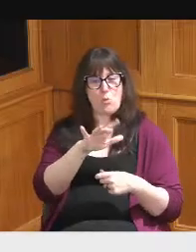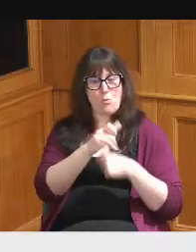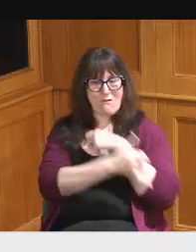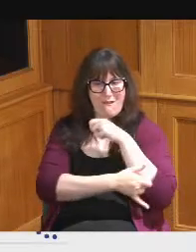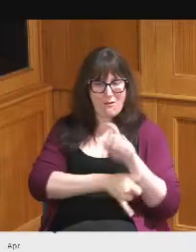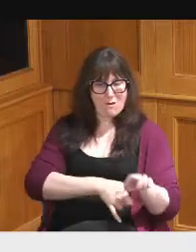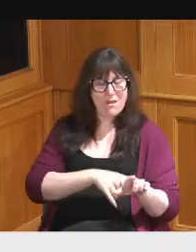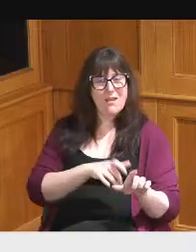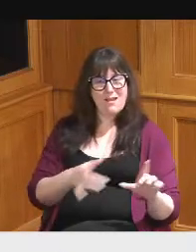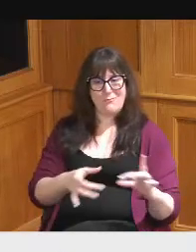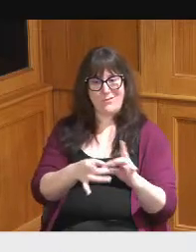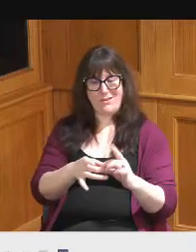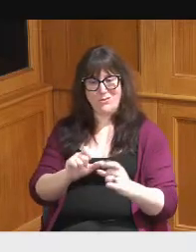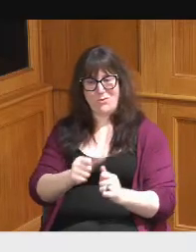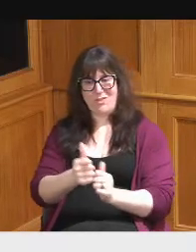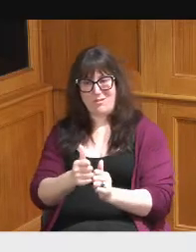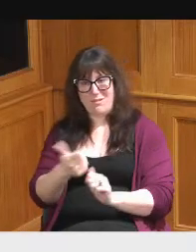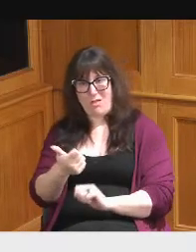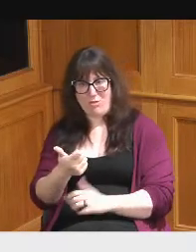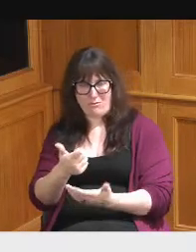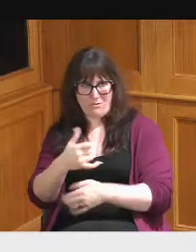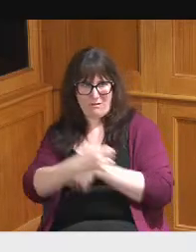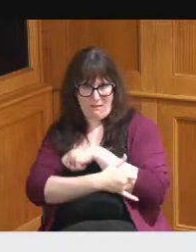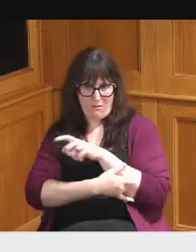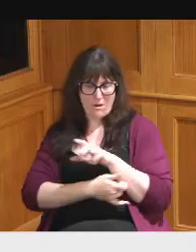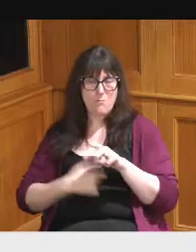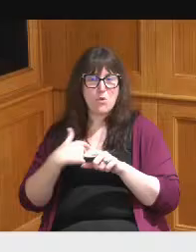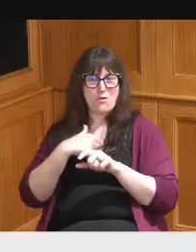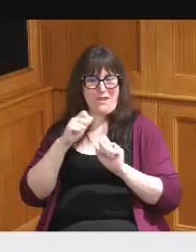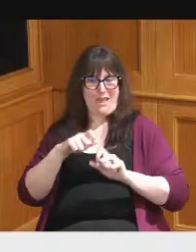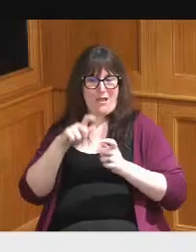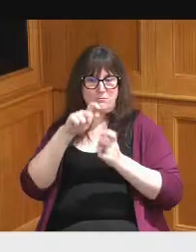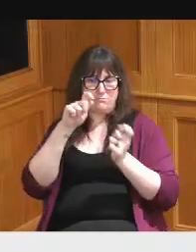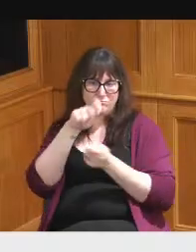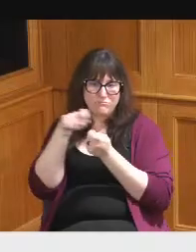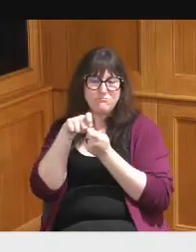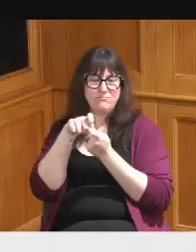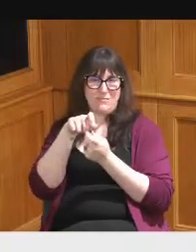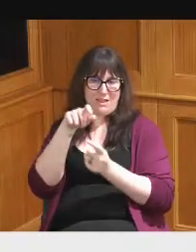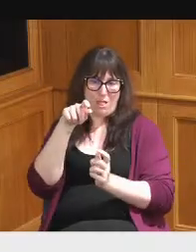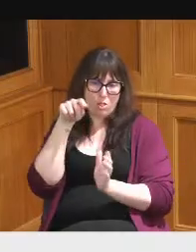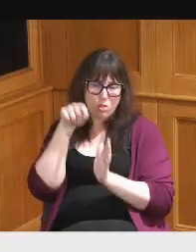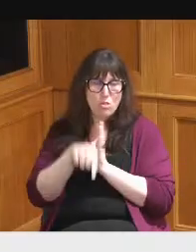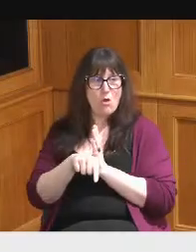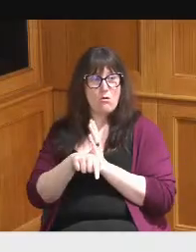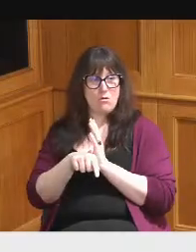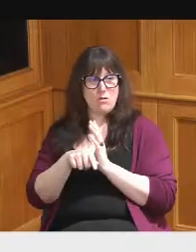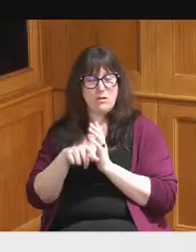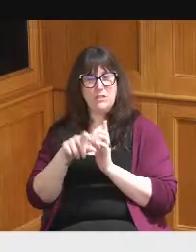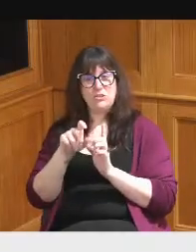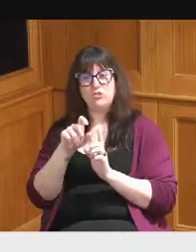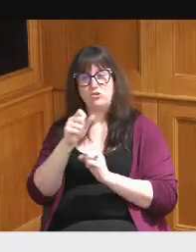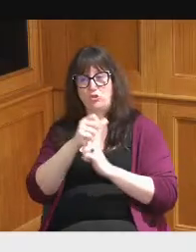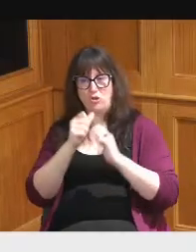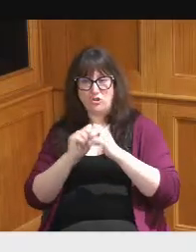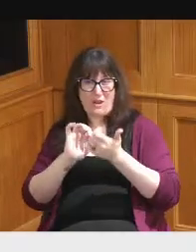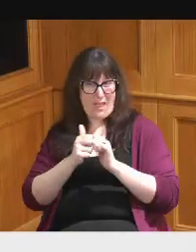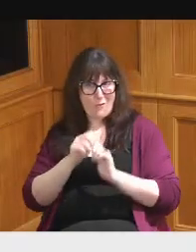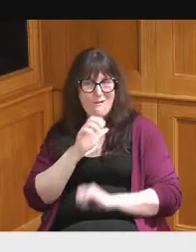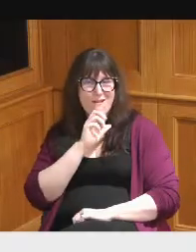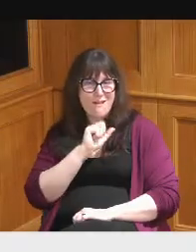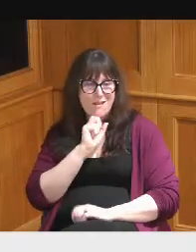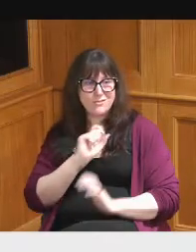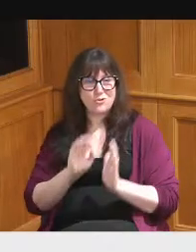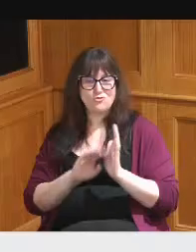counties. But we can also drill down and we can look at those data as structured by age. So we can, for example, look